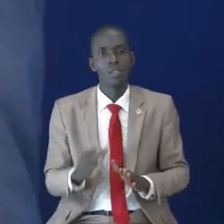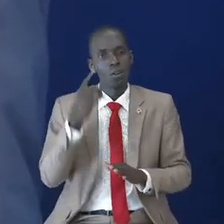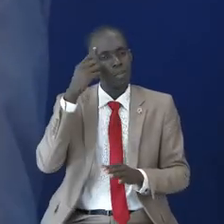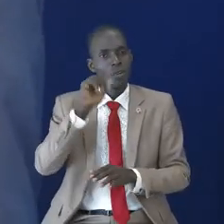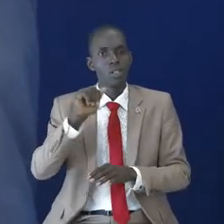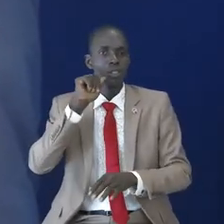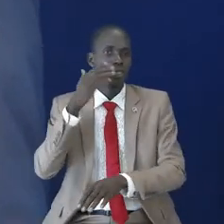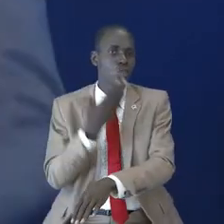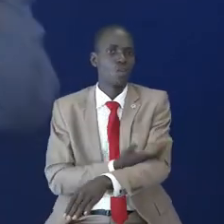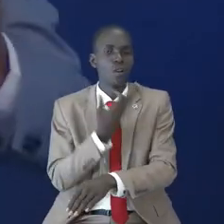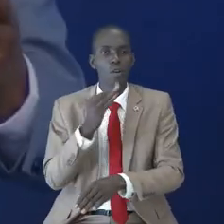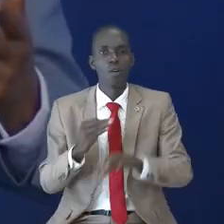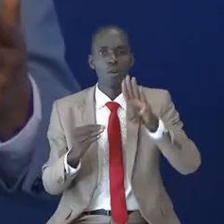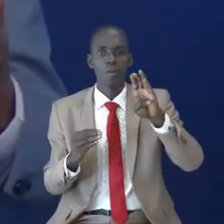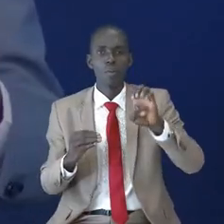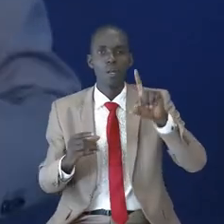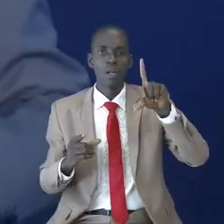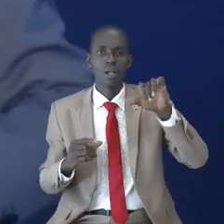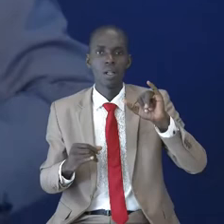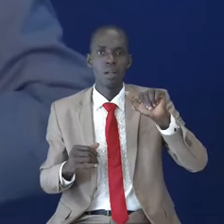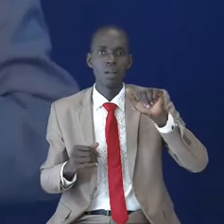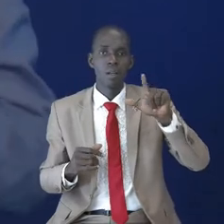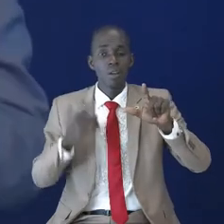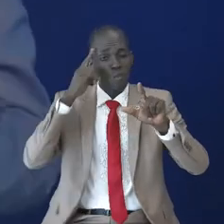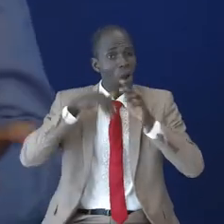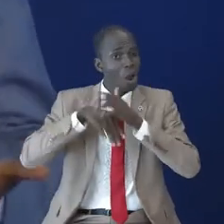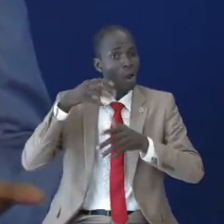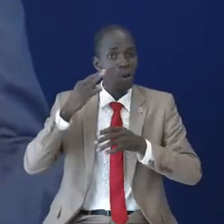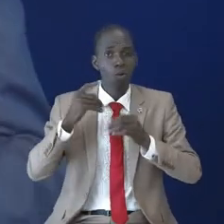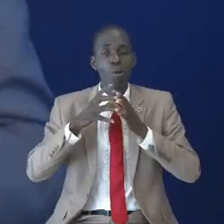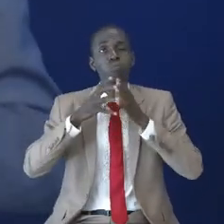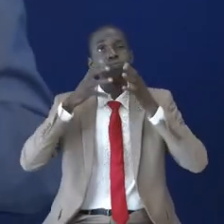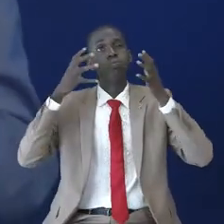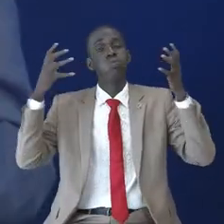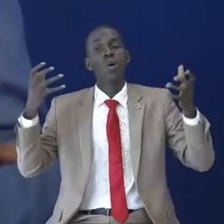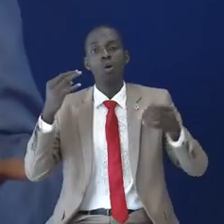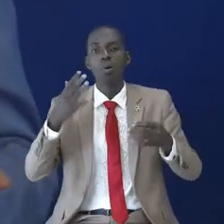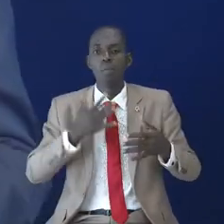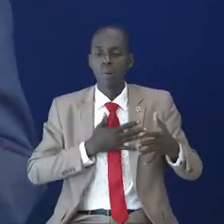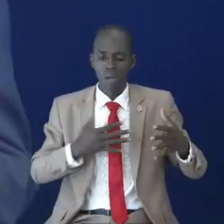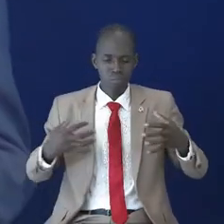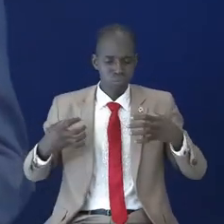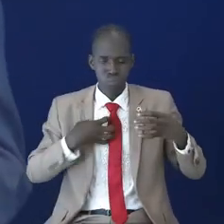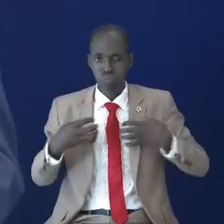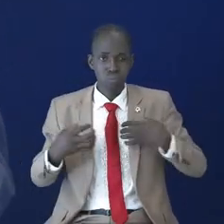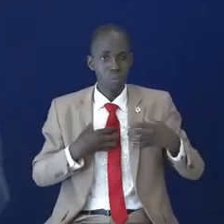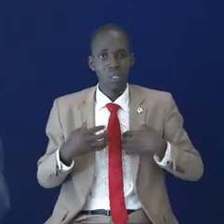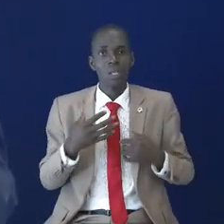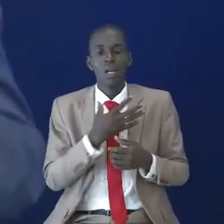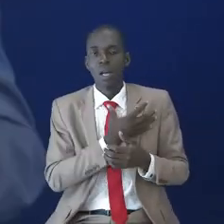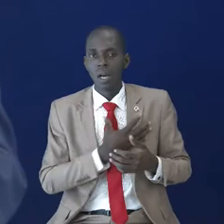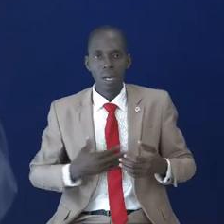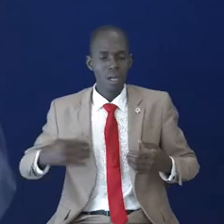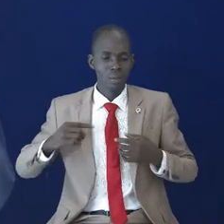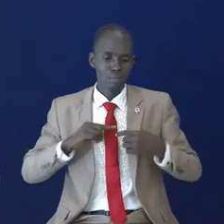of Belial, for out of the abundance of my complaint and grief